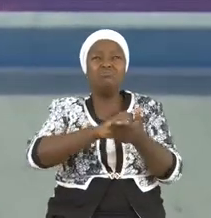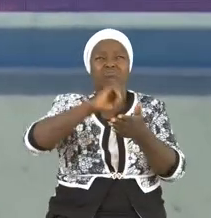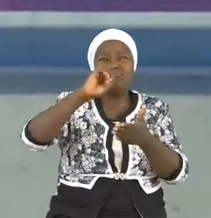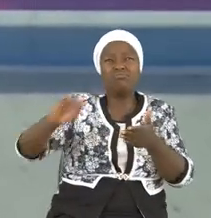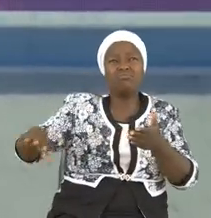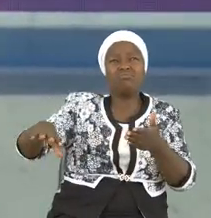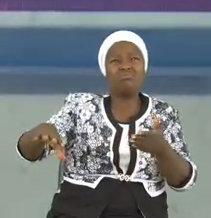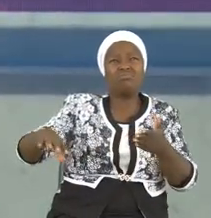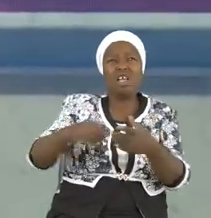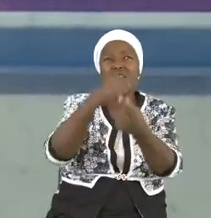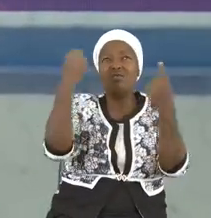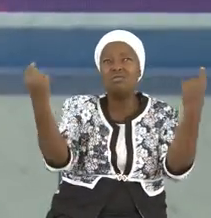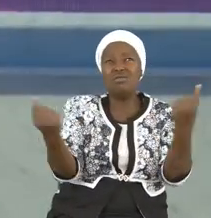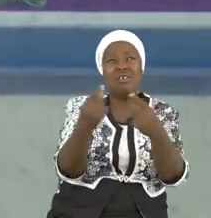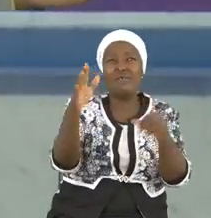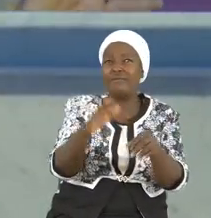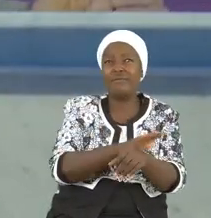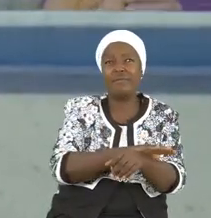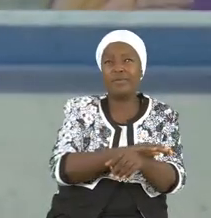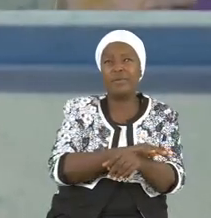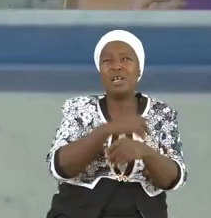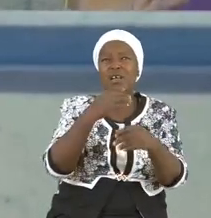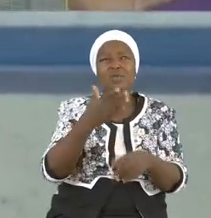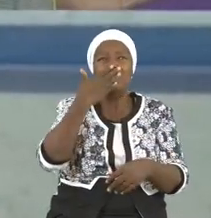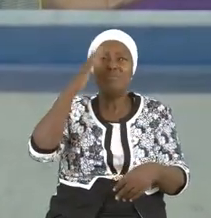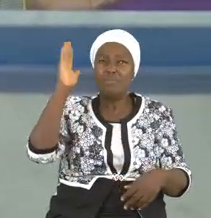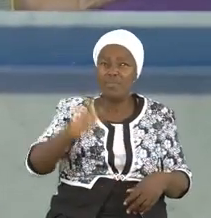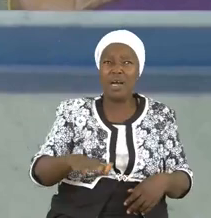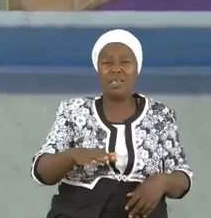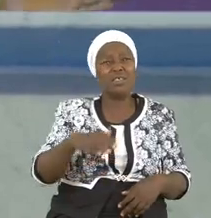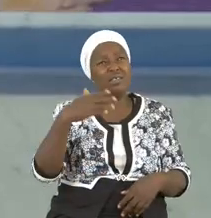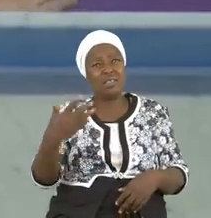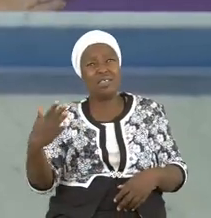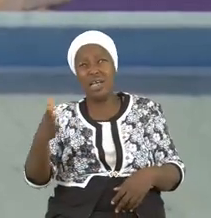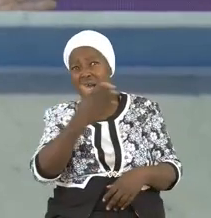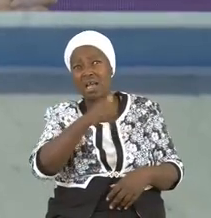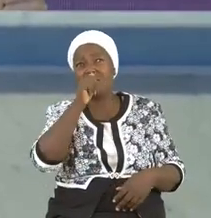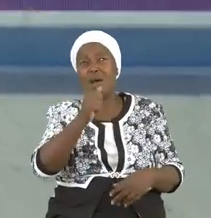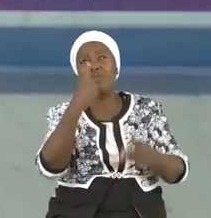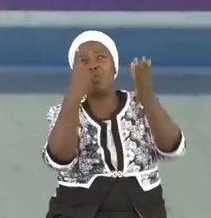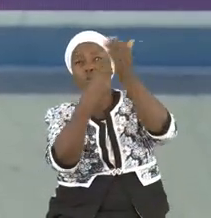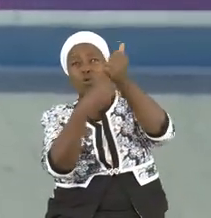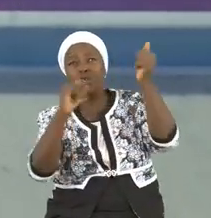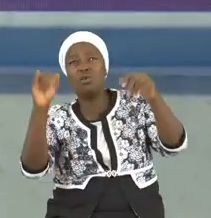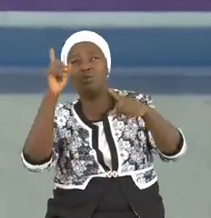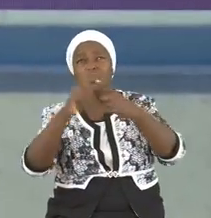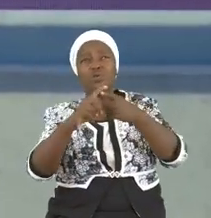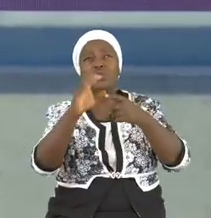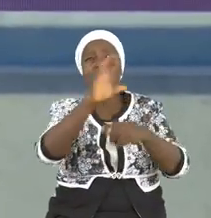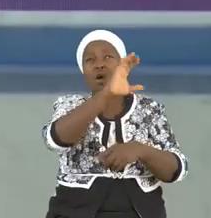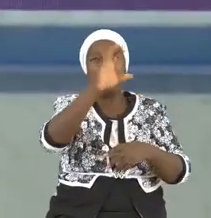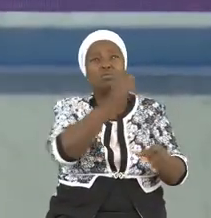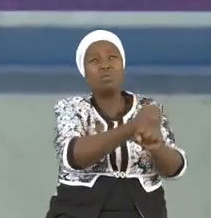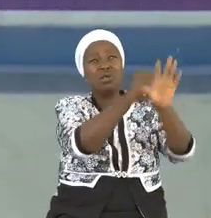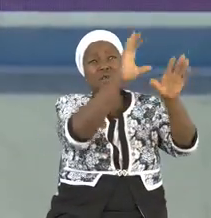sinful, evil practices and I'm holding on to Calvary. I nail all